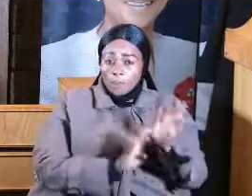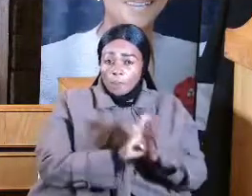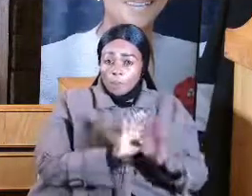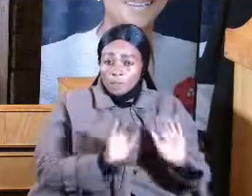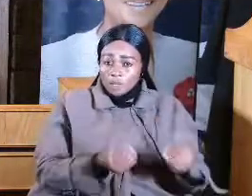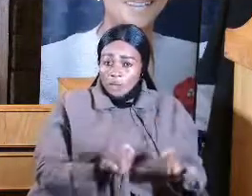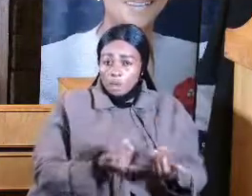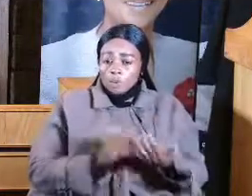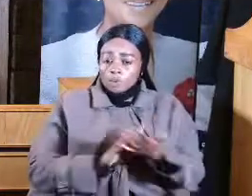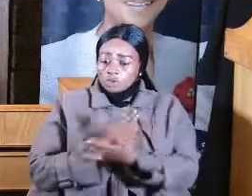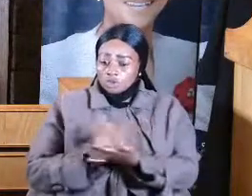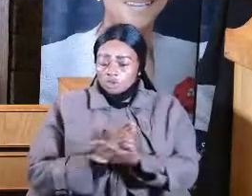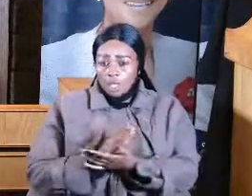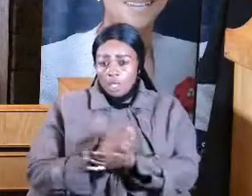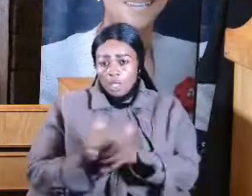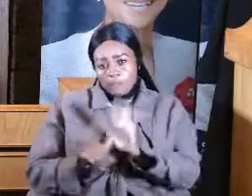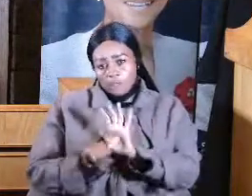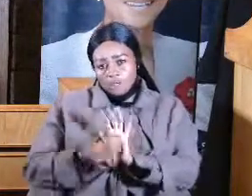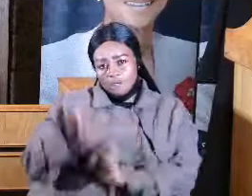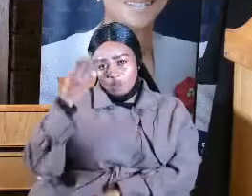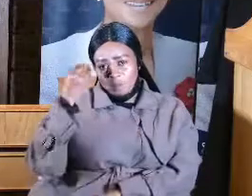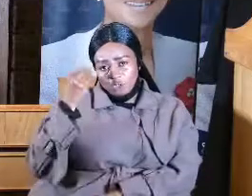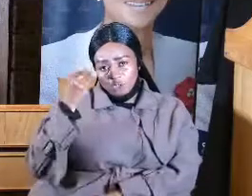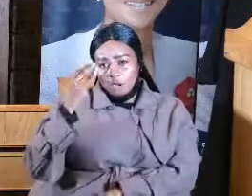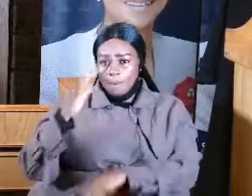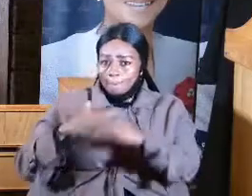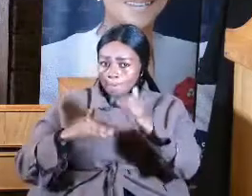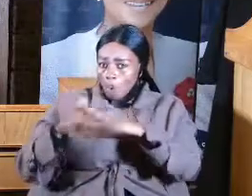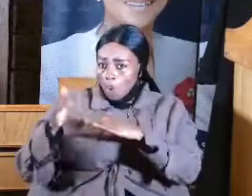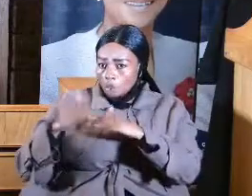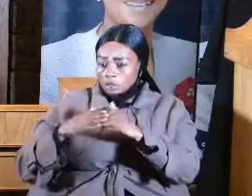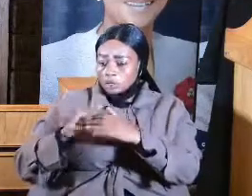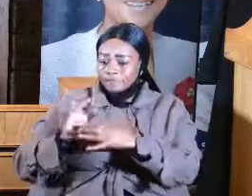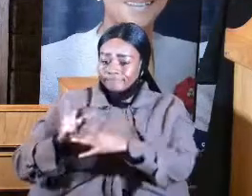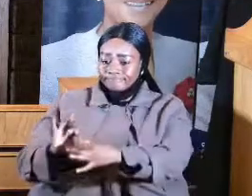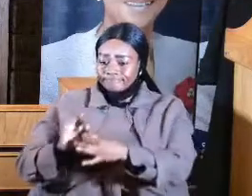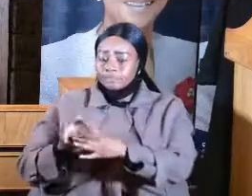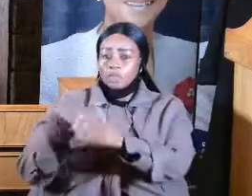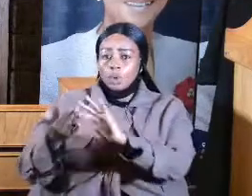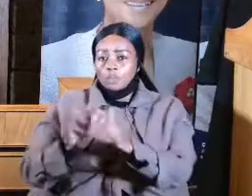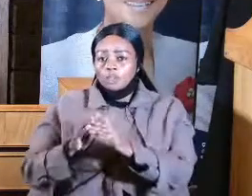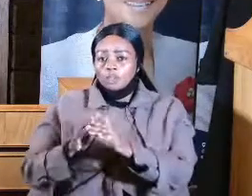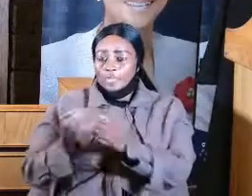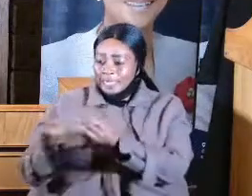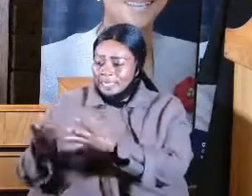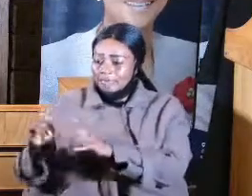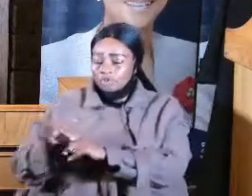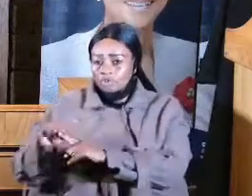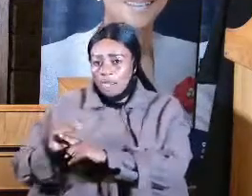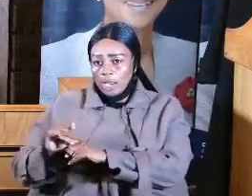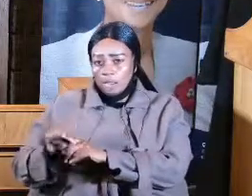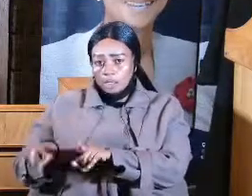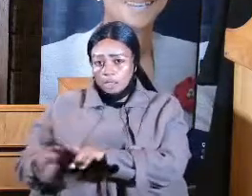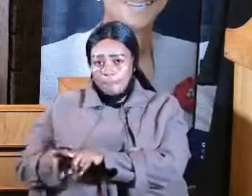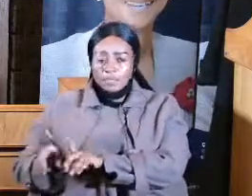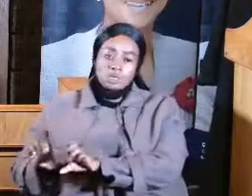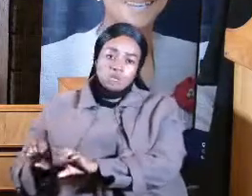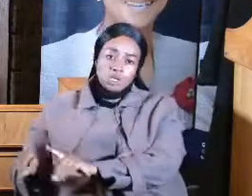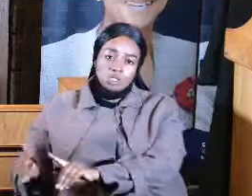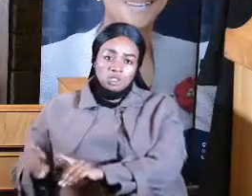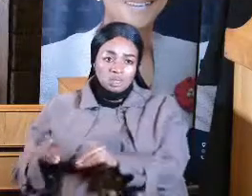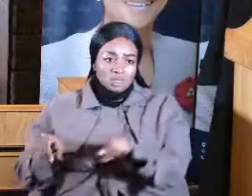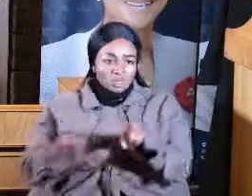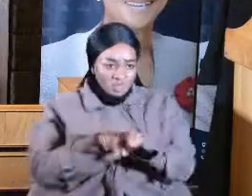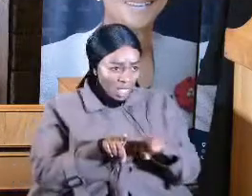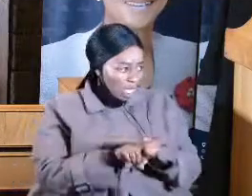share important information, build an engaged community, provide training and education. Exactly what we are doing